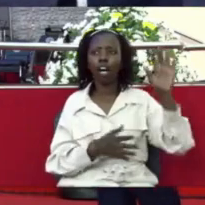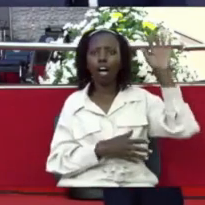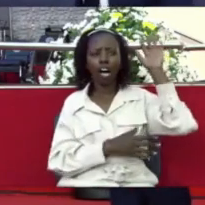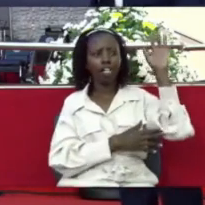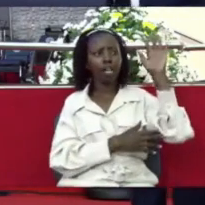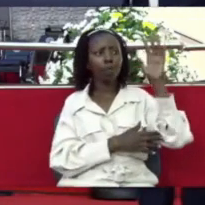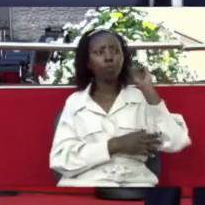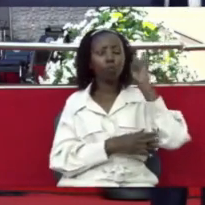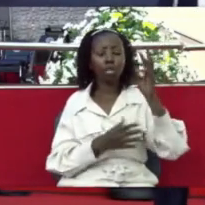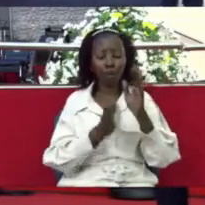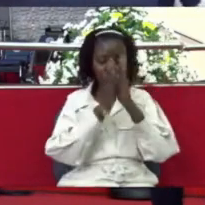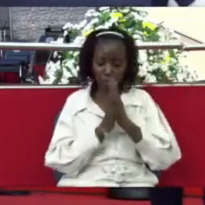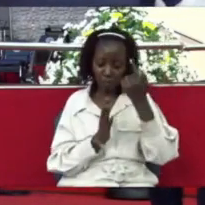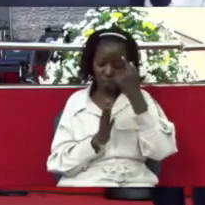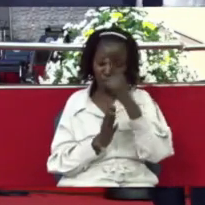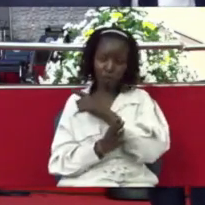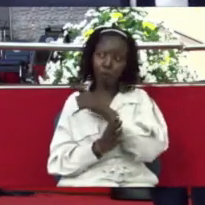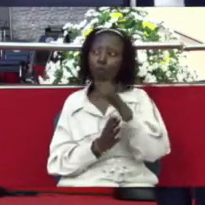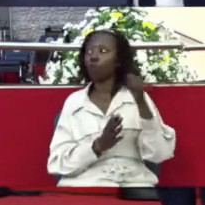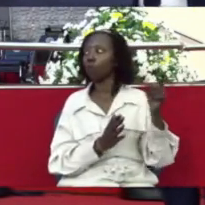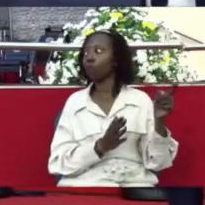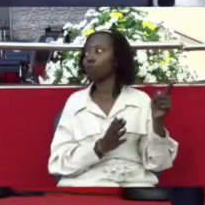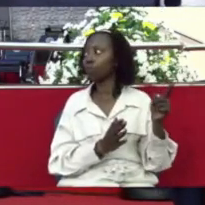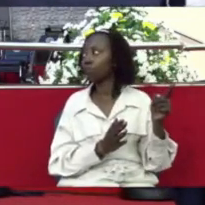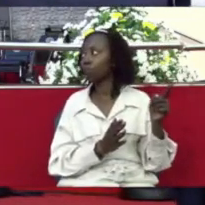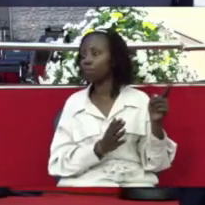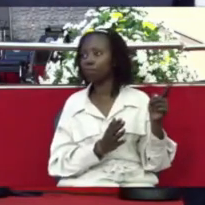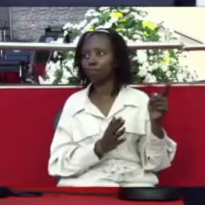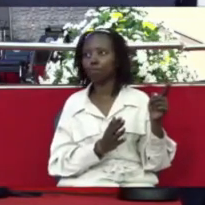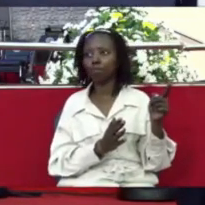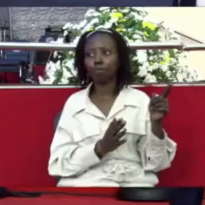ready to pray. Raise it up high. Inua mkono wako, tuko tayari kuomba.